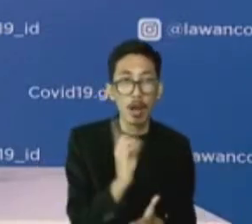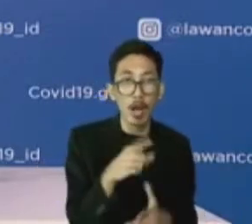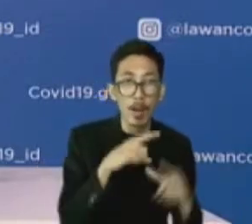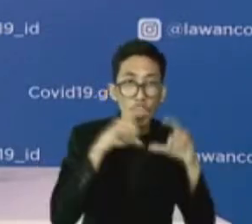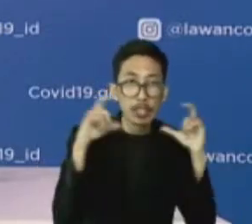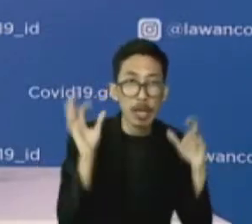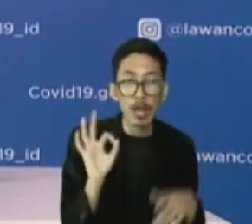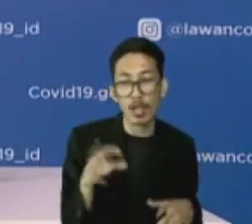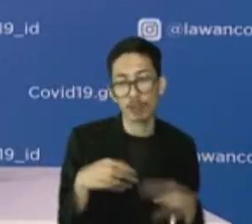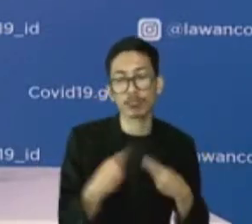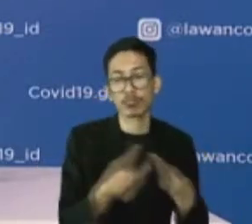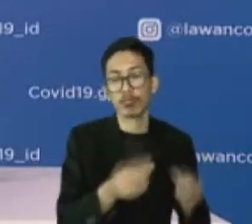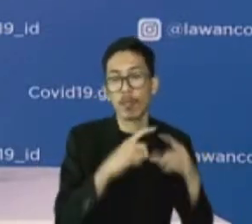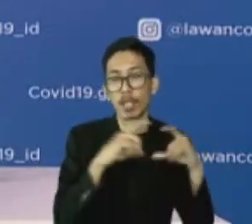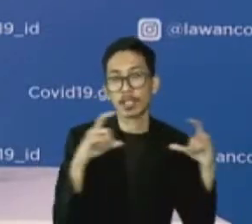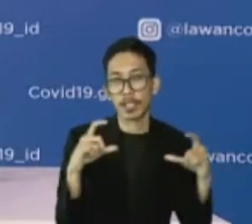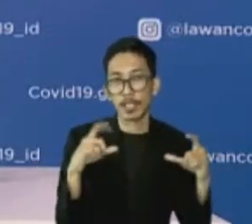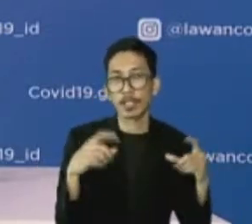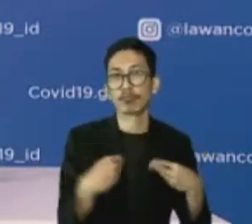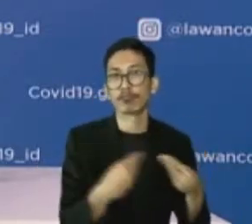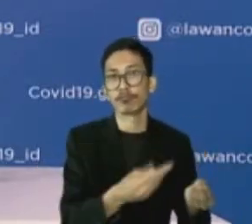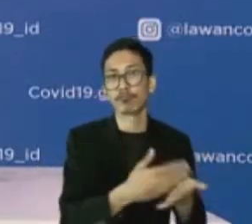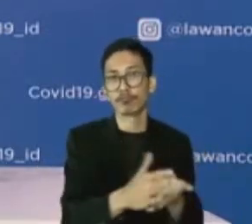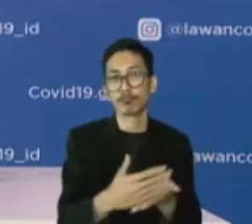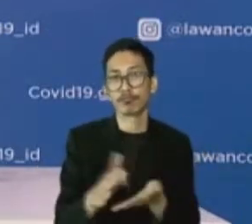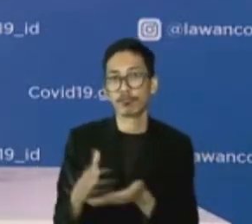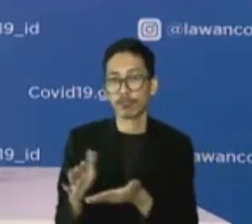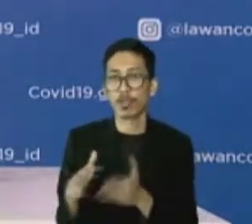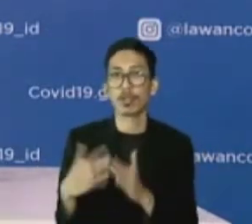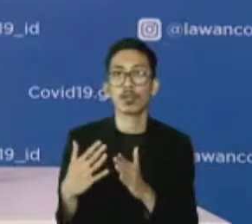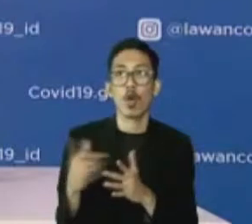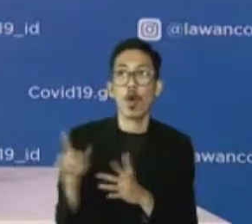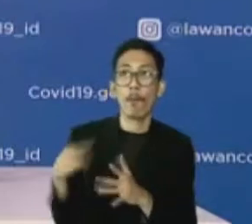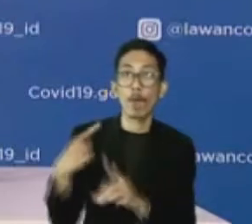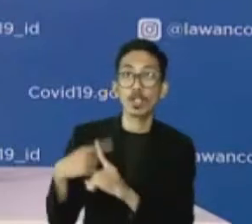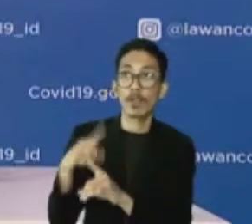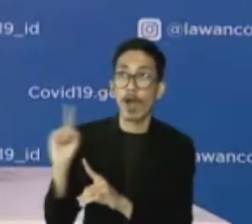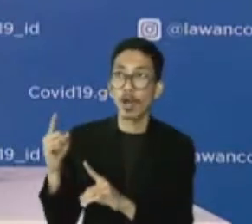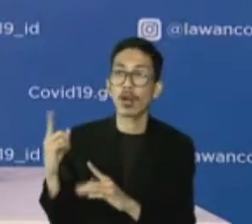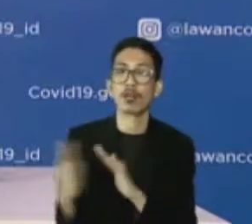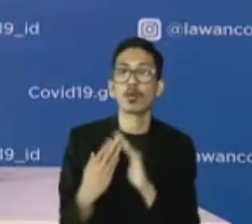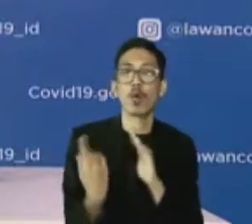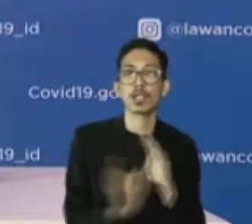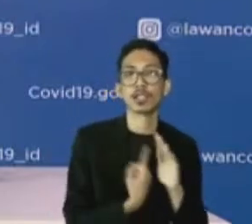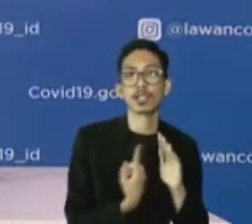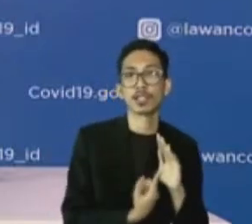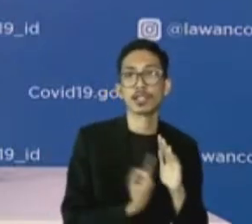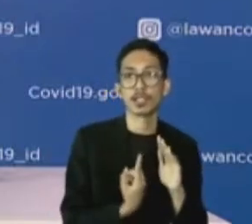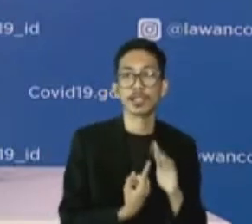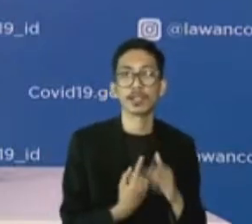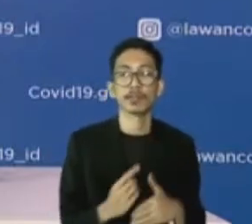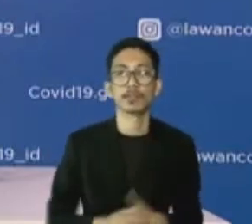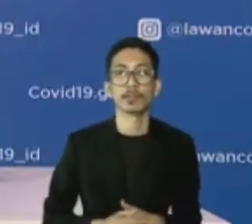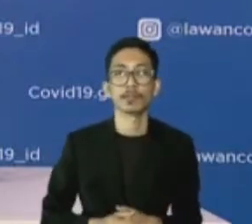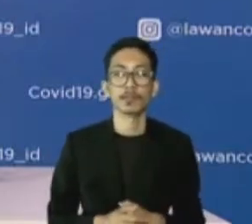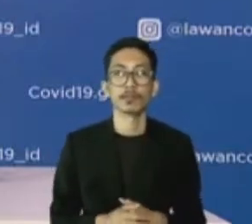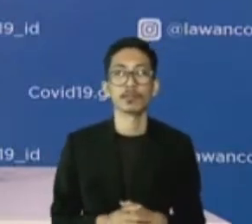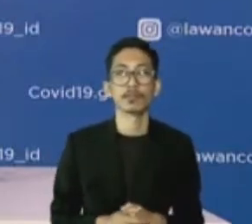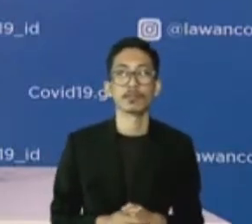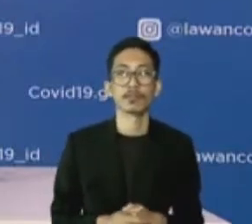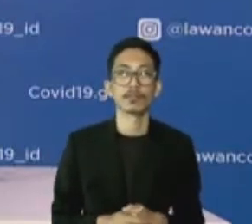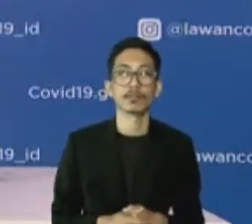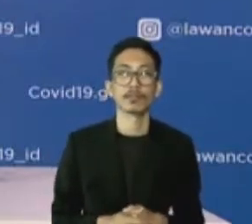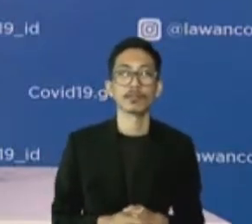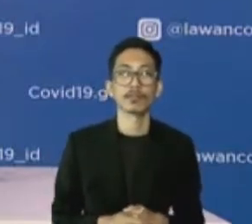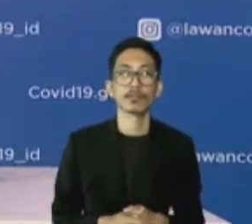monitored, especially those who are quarantined in the area. In addition, Indonesia is nationally